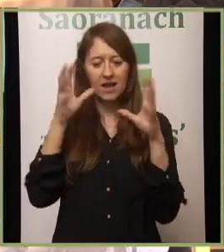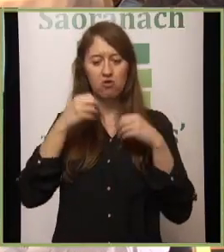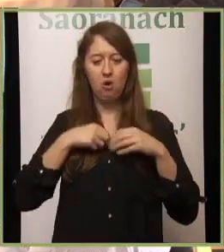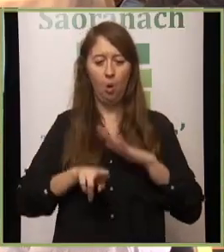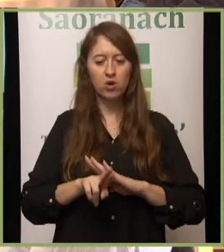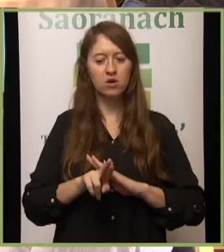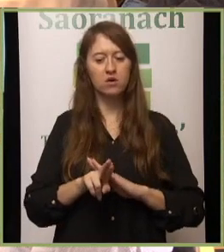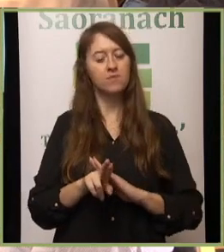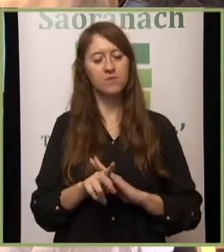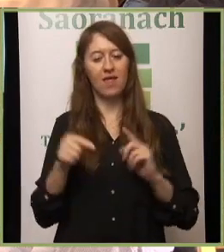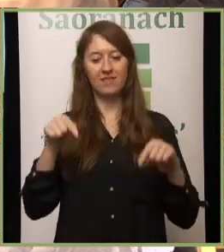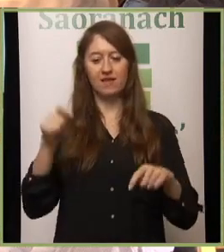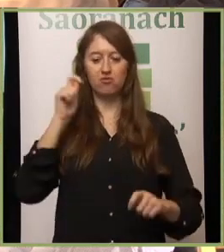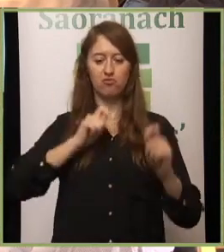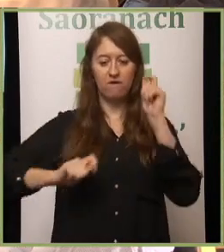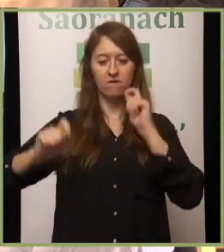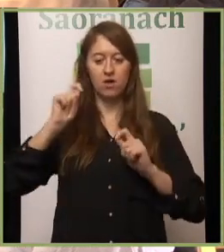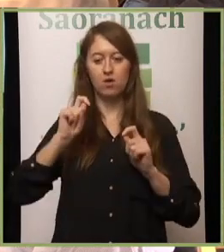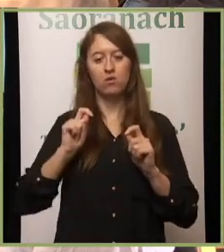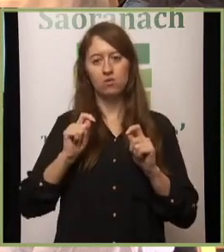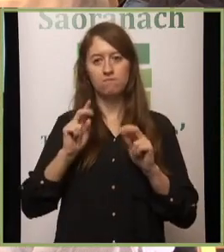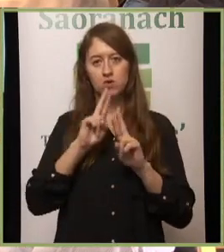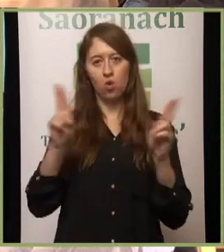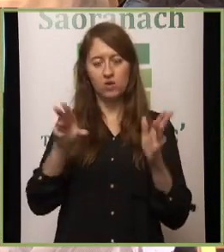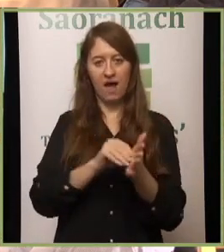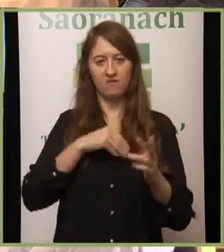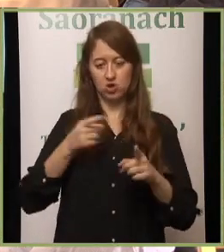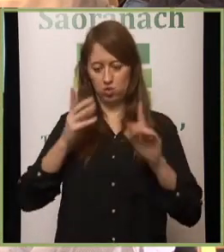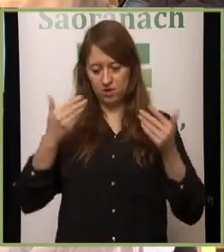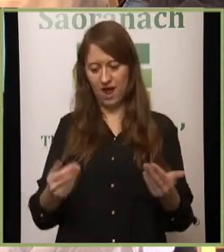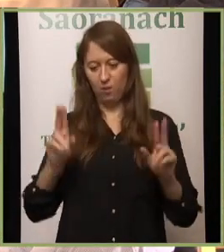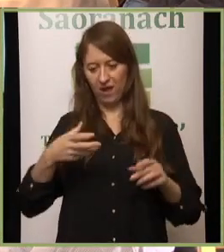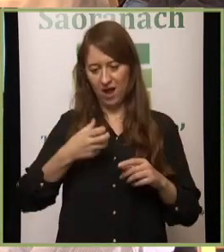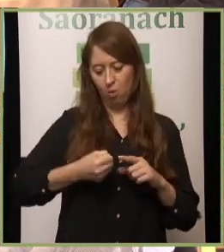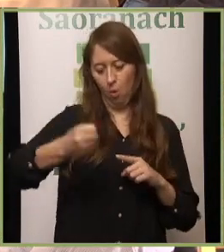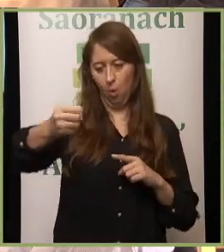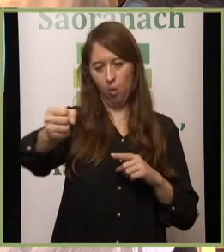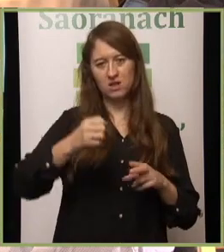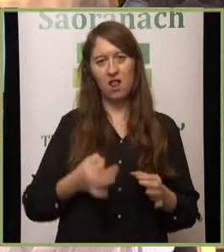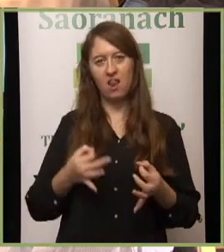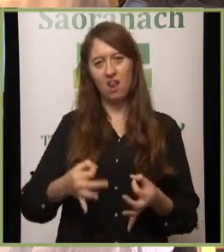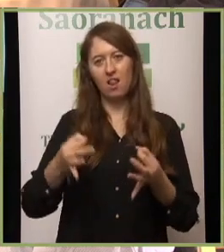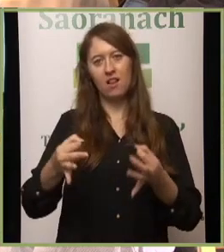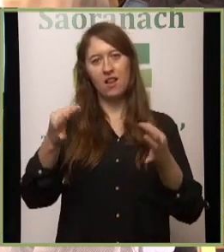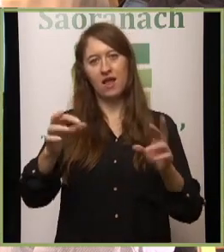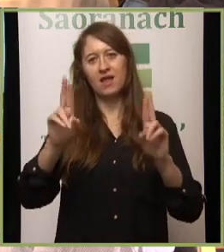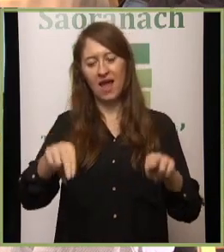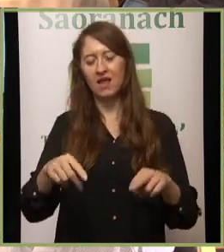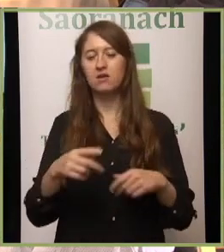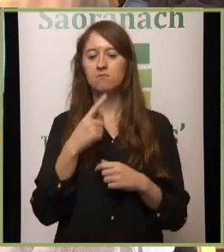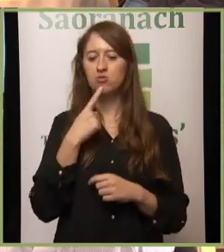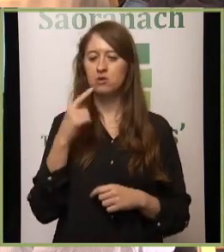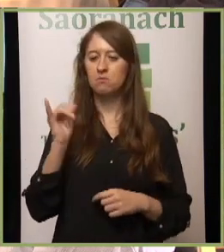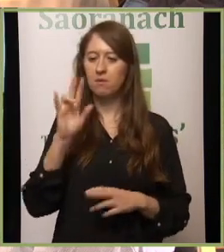review, they don't have to, the review can be put down the line, so what do they do in the meantime? So just say what we want to say, and then put